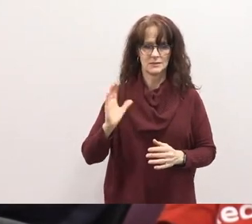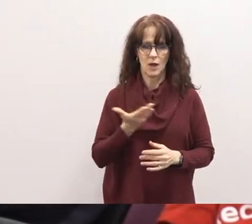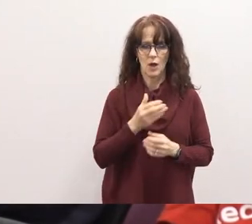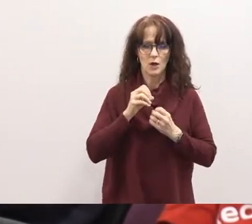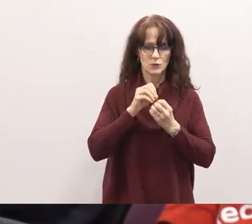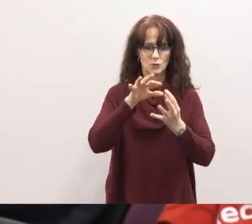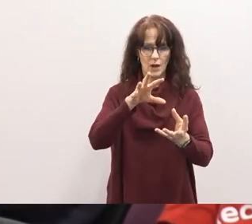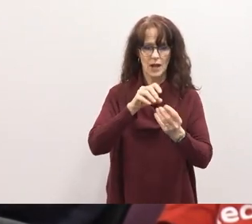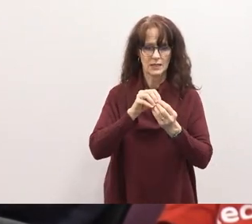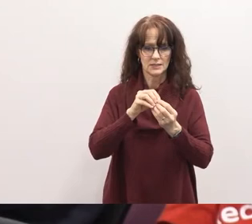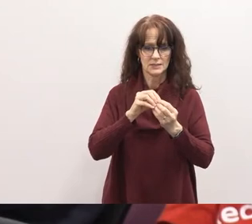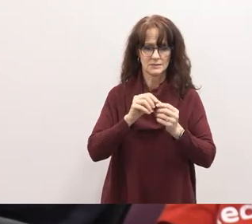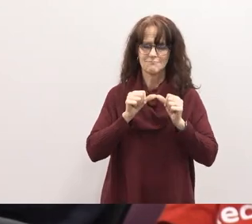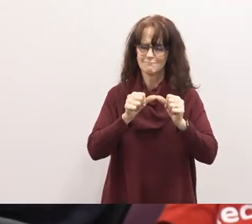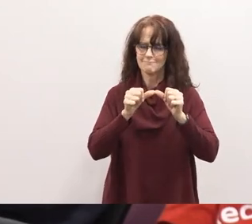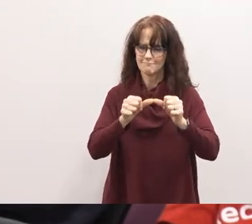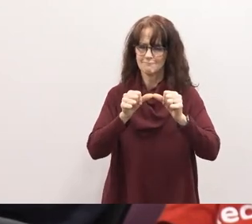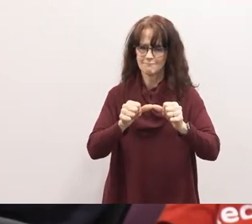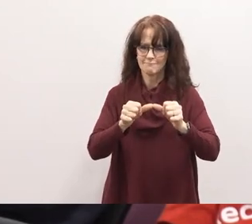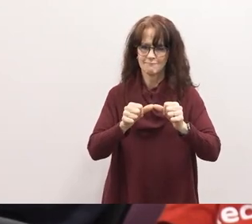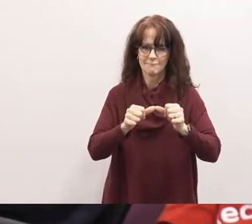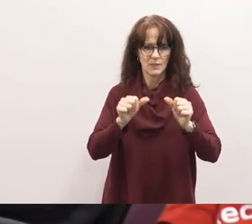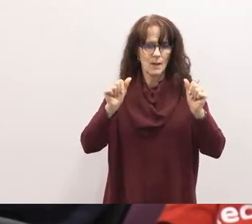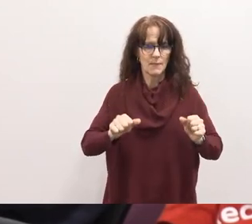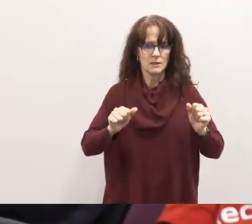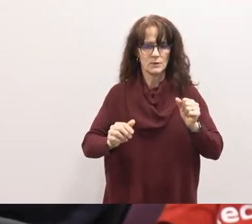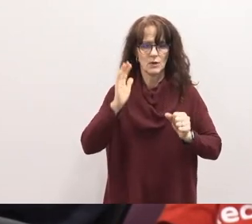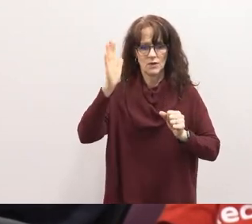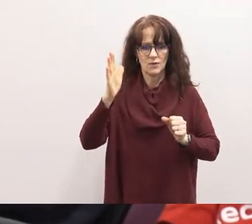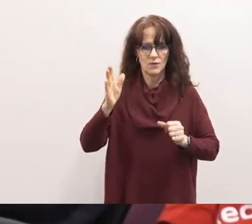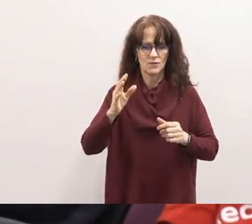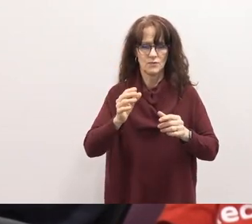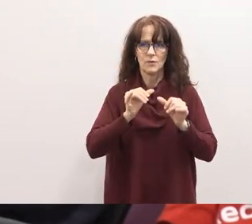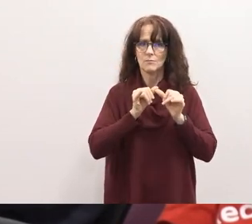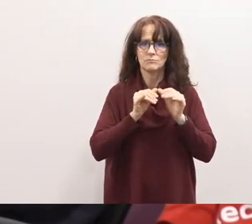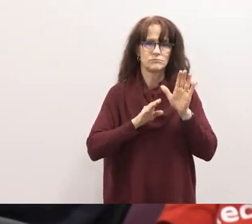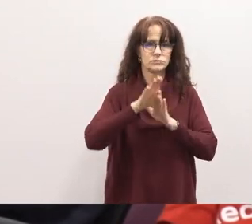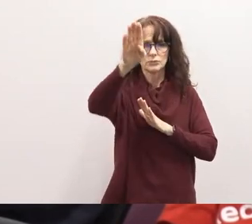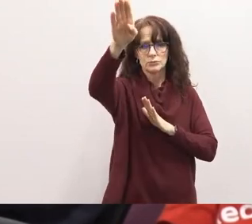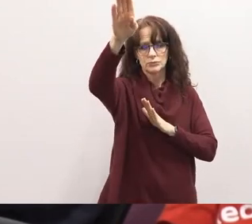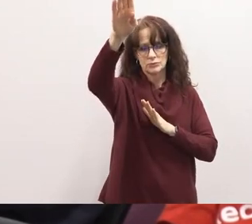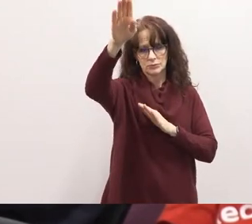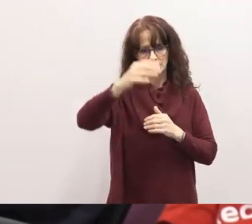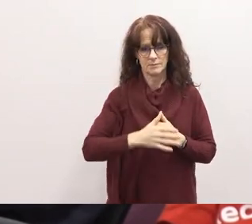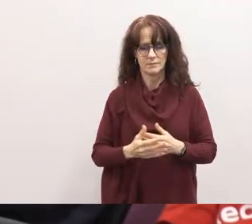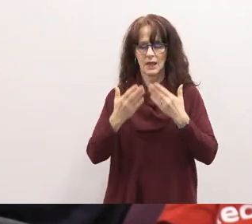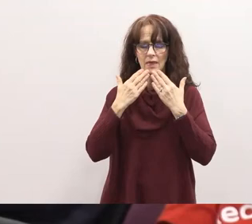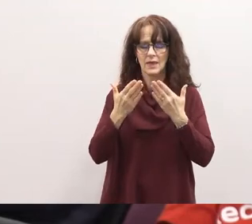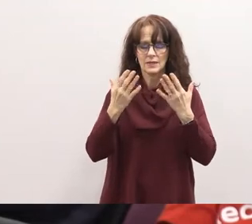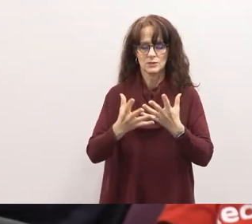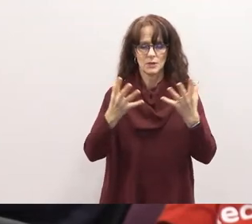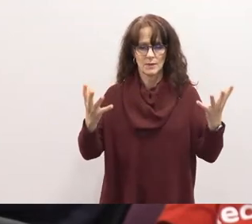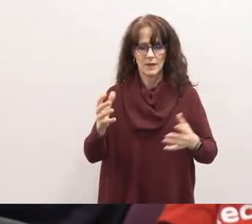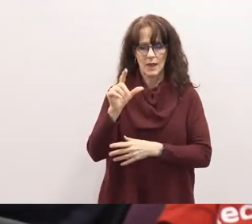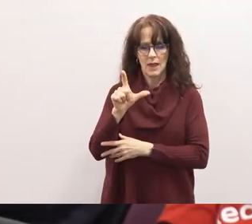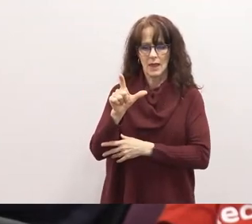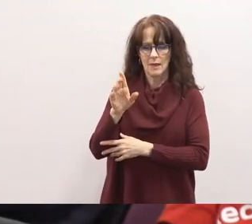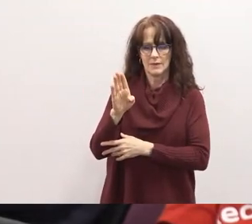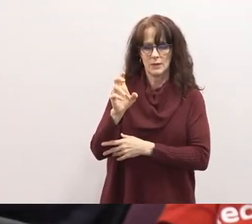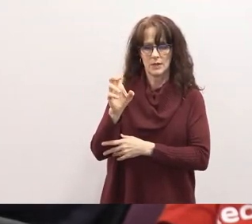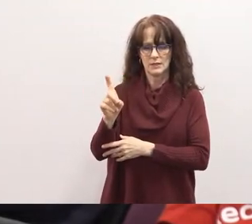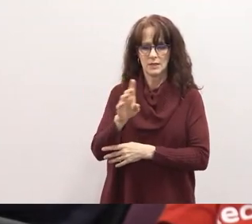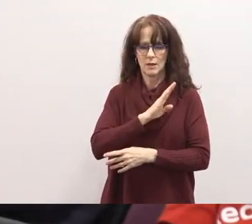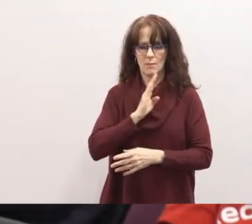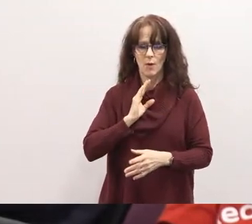resilience and thoughtfulness, the possibilities for our future are endless. Thank you so much, LBUSD board